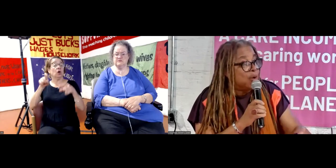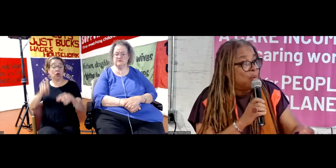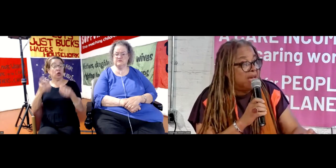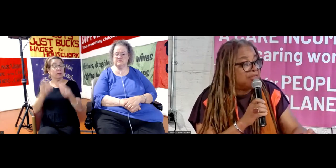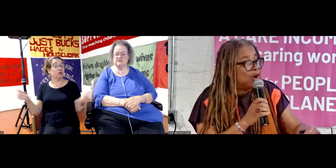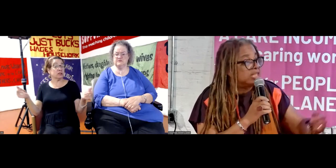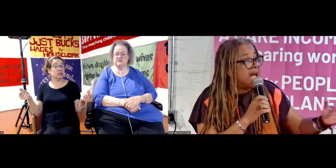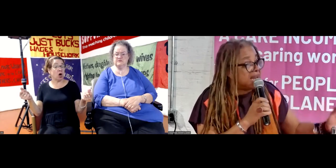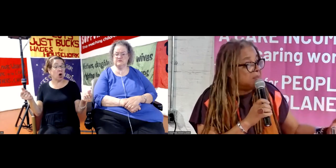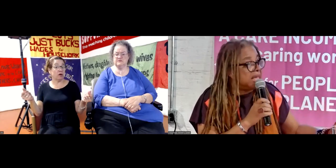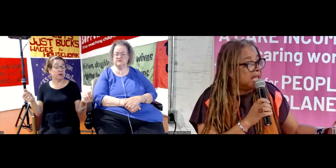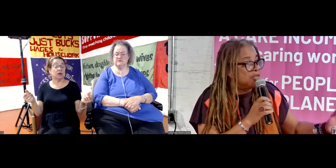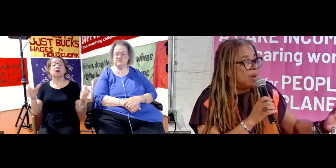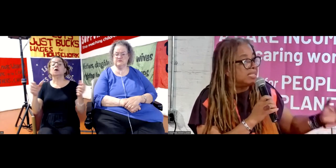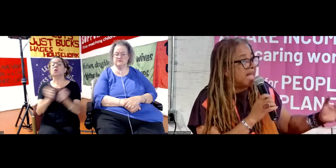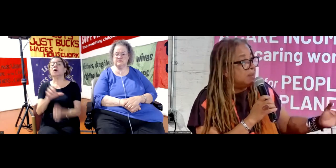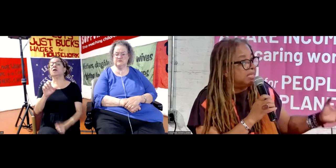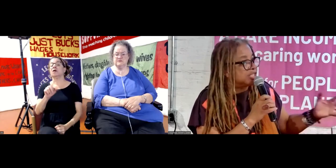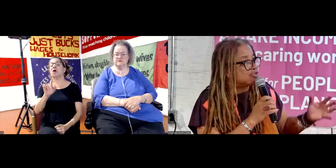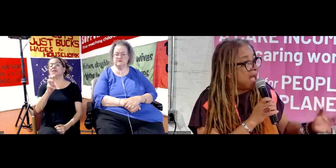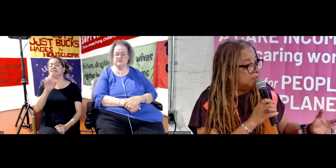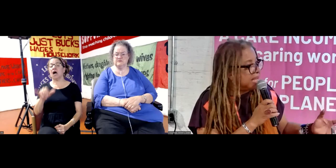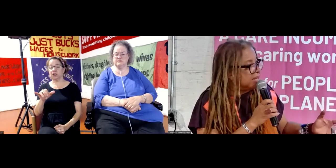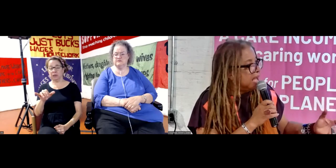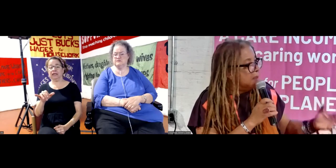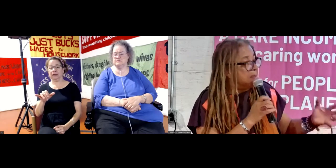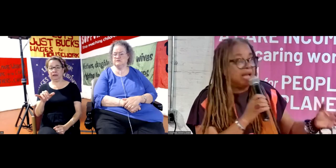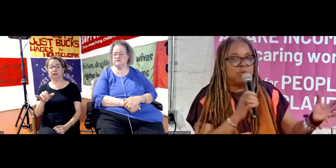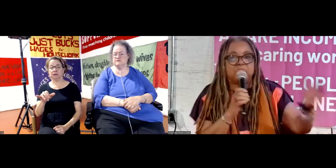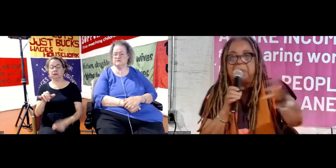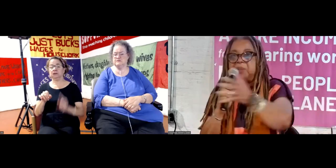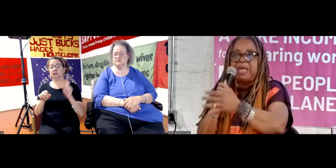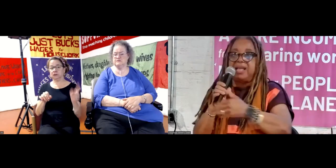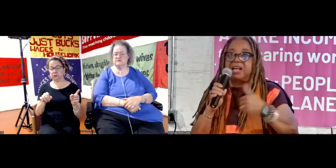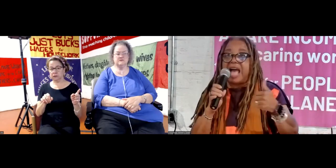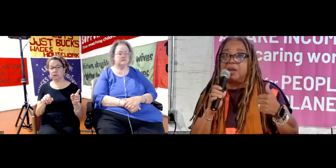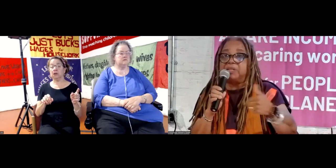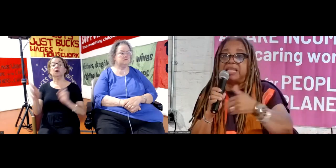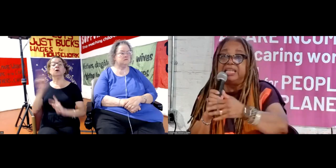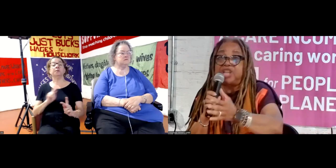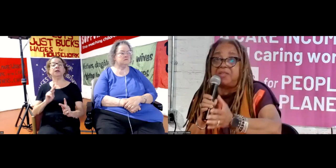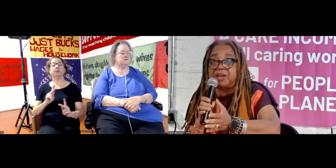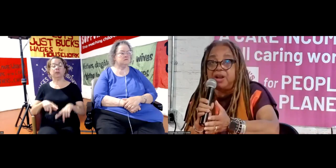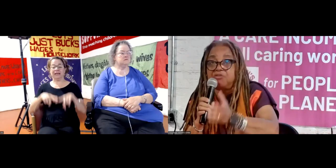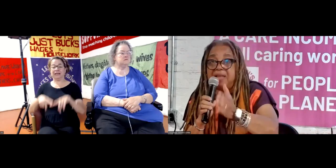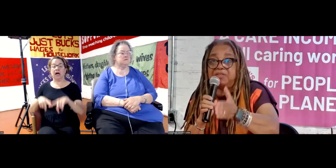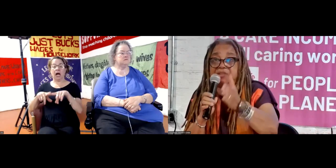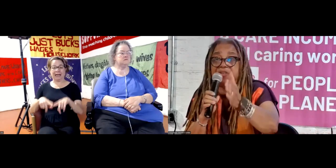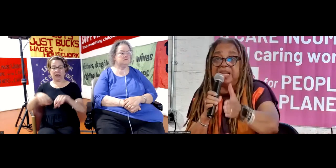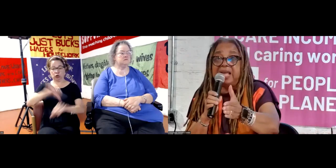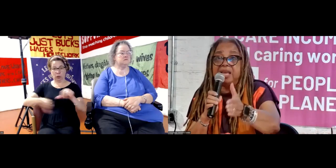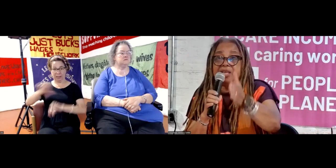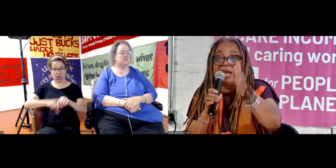resolved with autonomy in the way Selma described it, but with people being accountable to each other rather